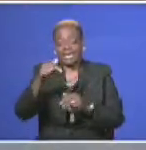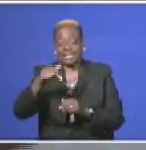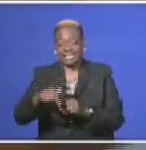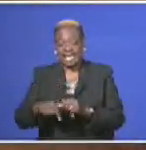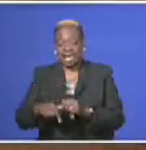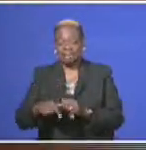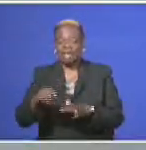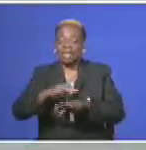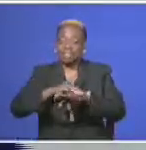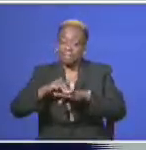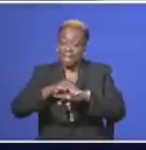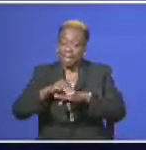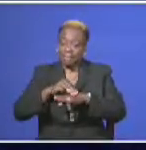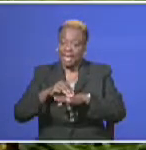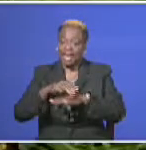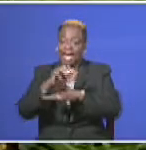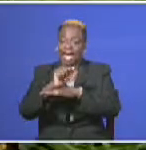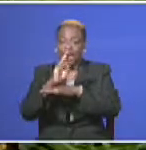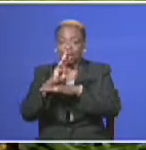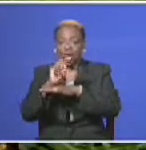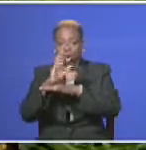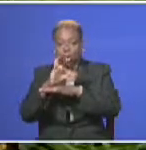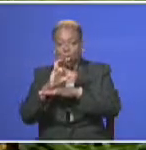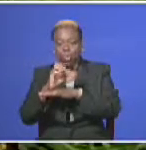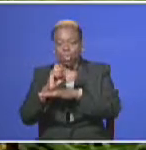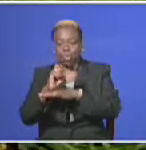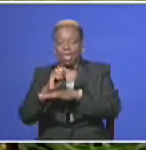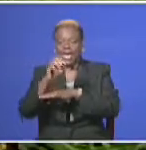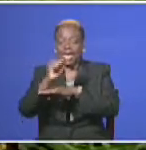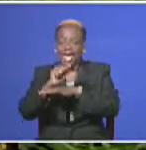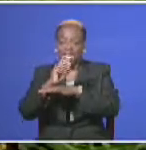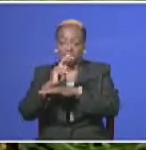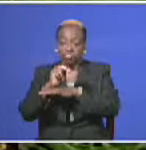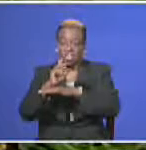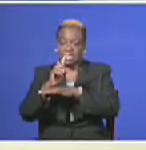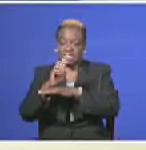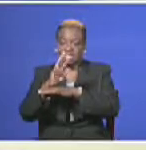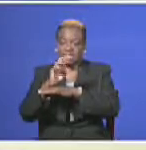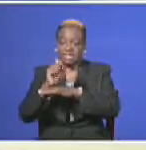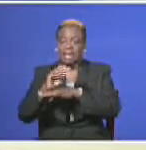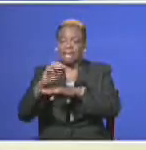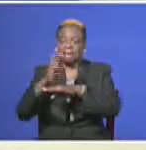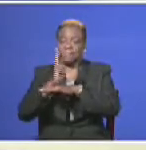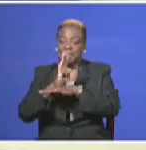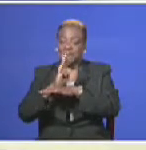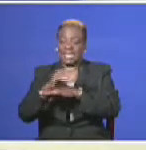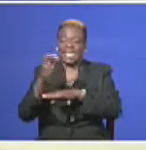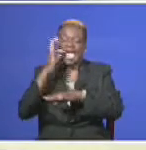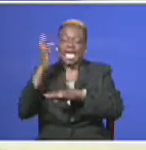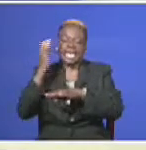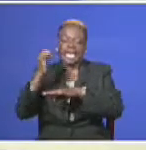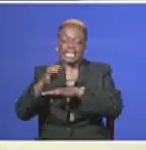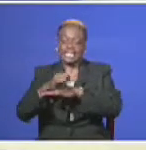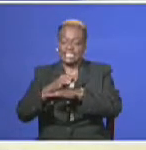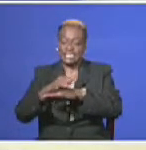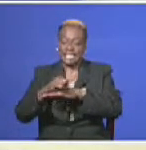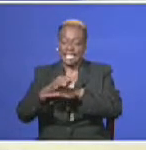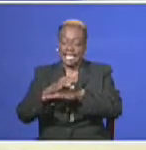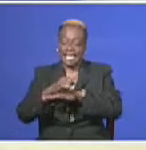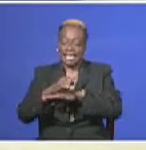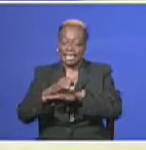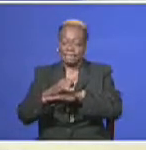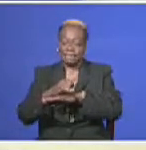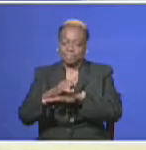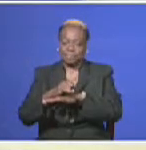Abaco Andros in two sizes. I have Bimini Cat Island. And while Burrows' line had previously